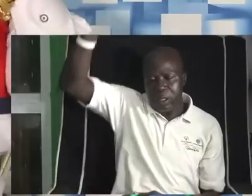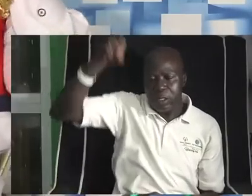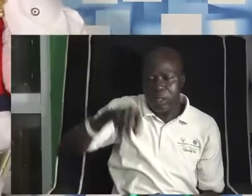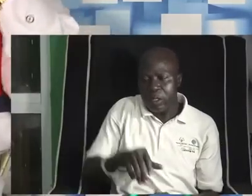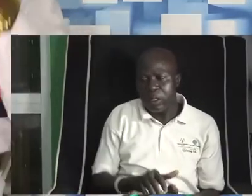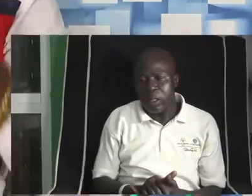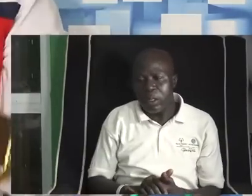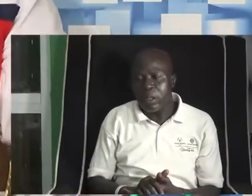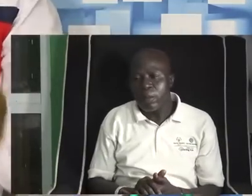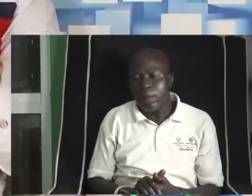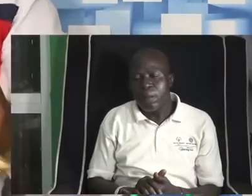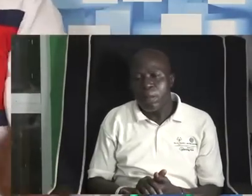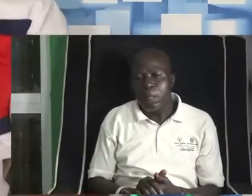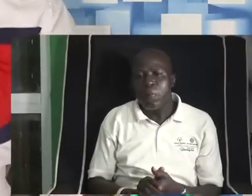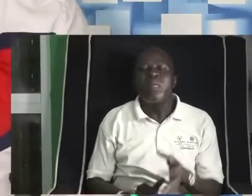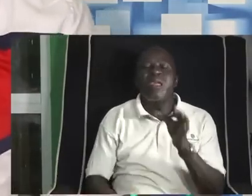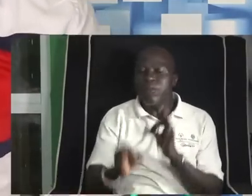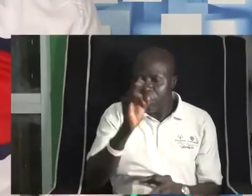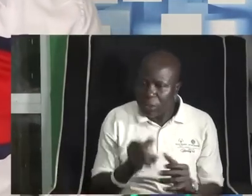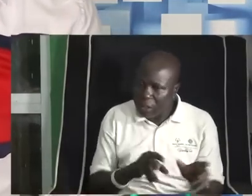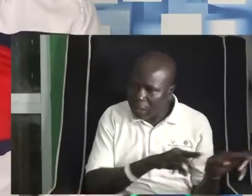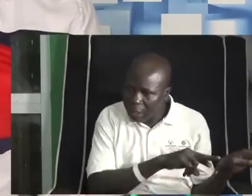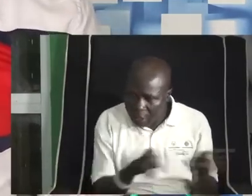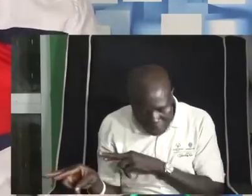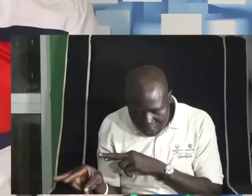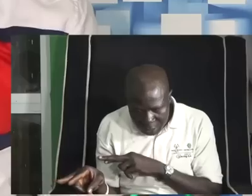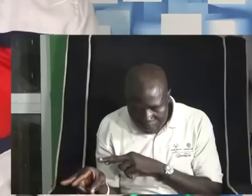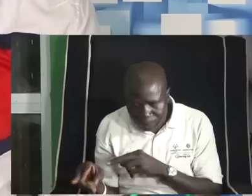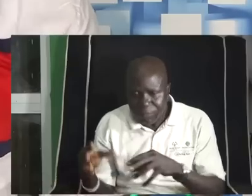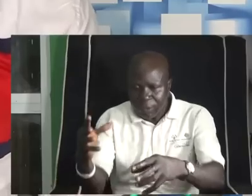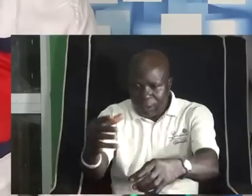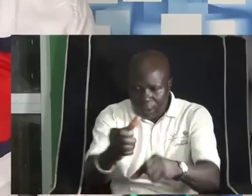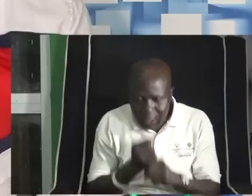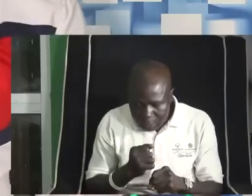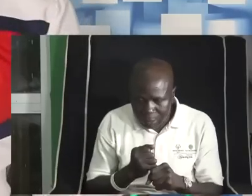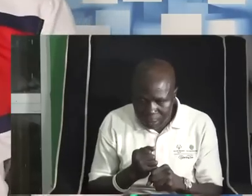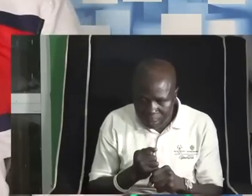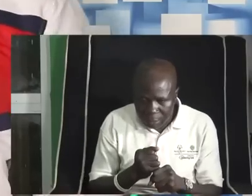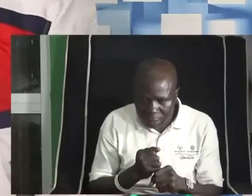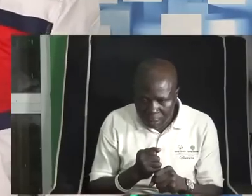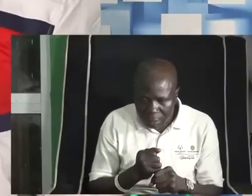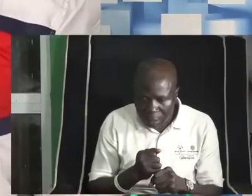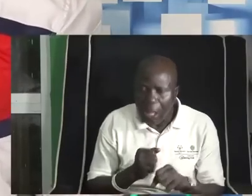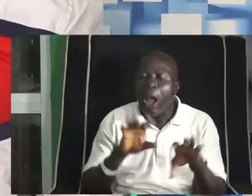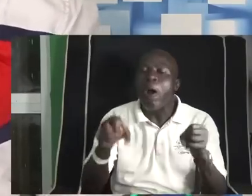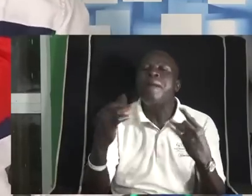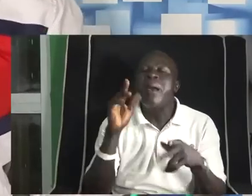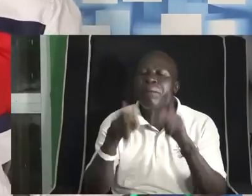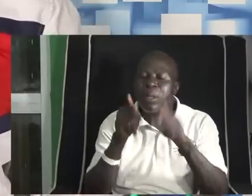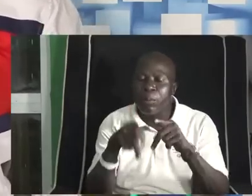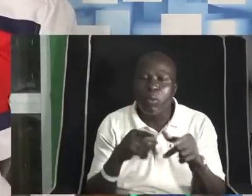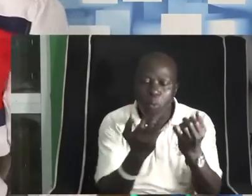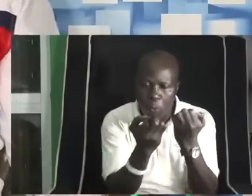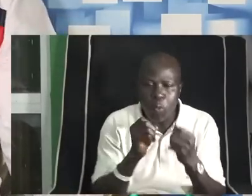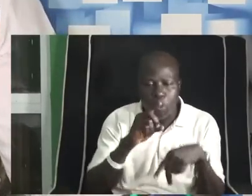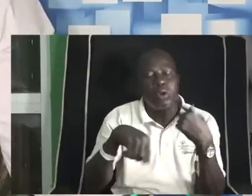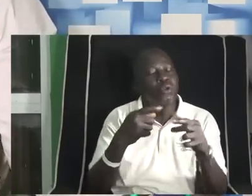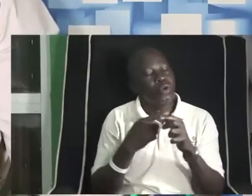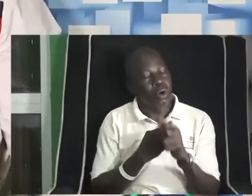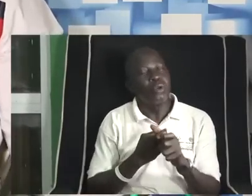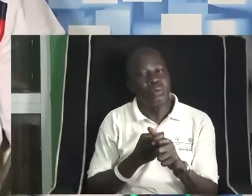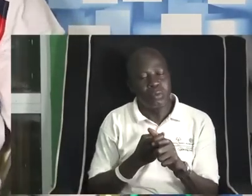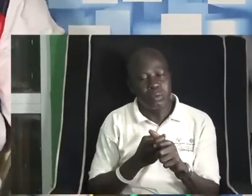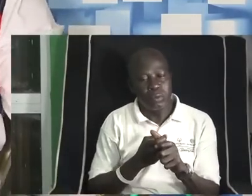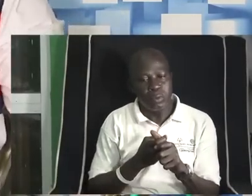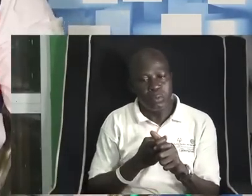Now, if you don't say a tomac, where you're saying a tomac, get ready. How many of you are there that you want